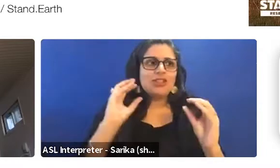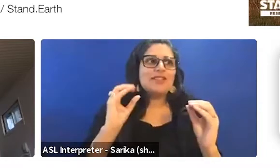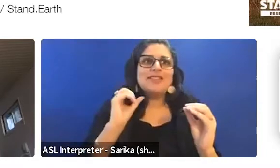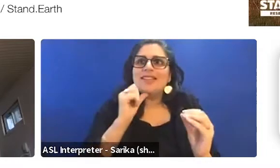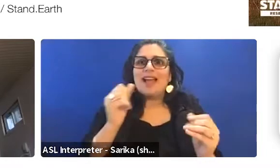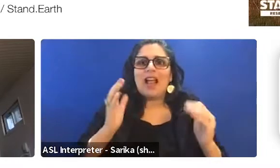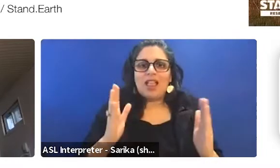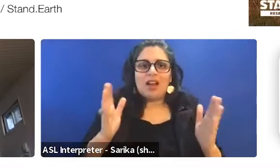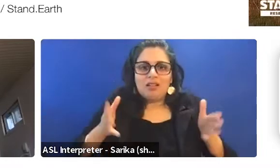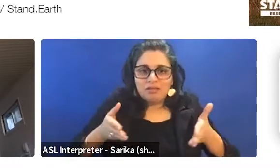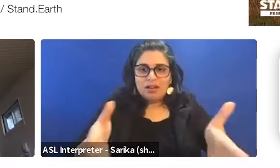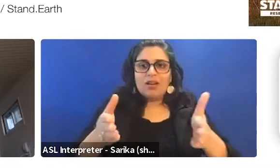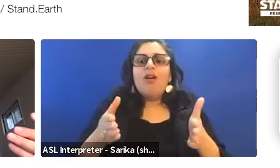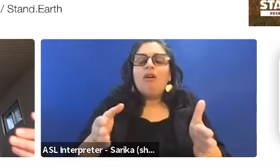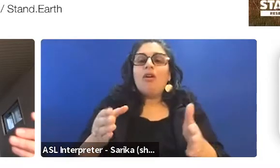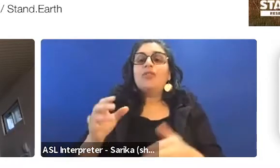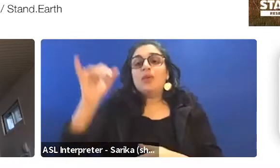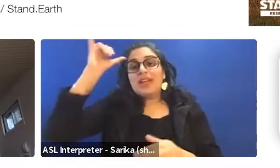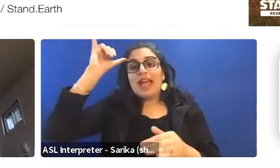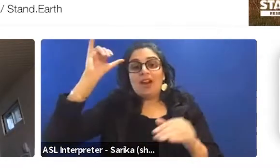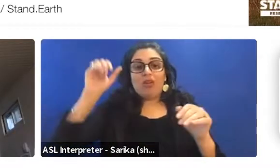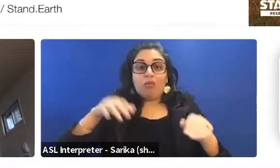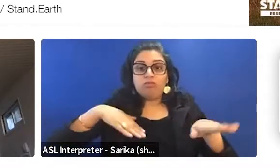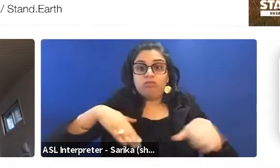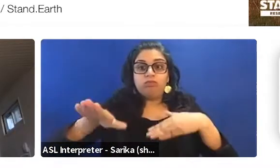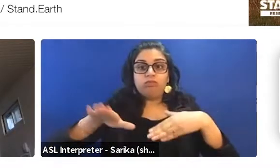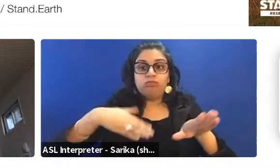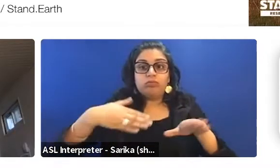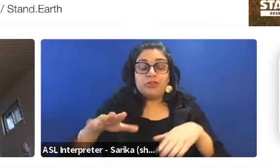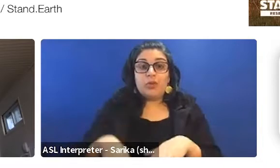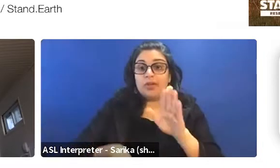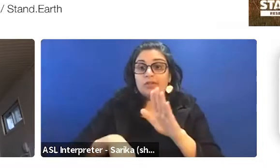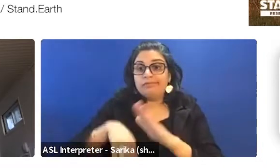cattle walk. So you can actually raise cows in this